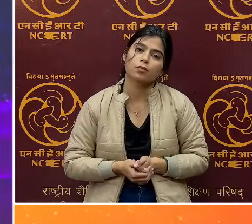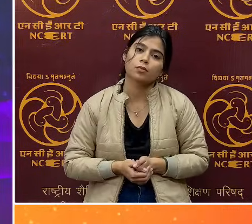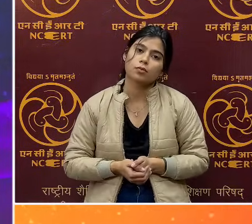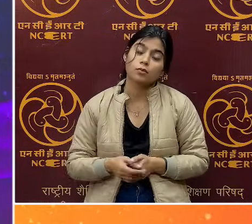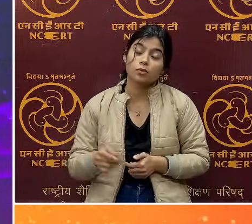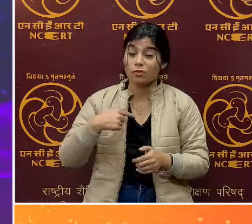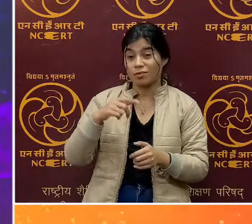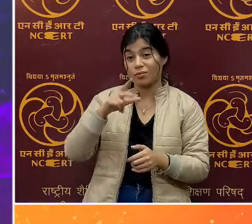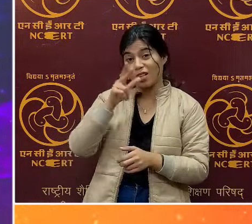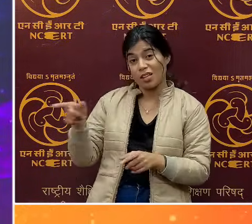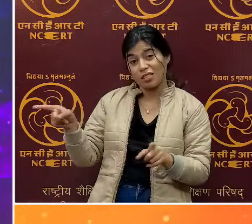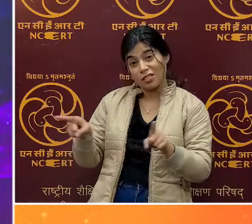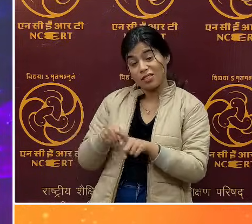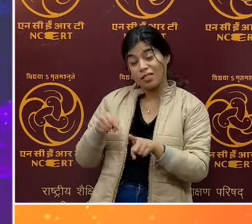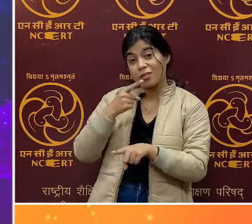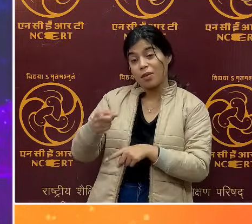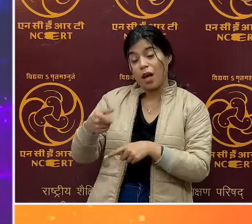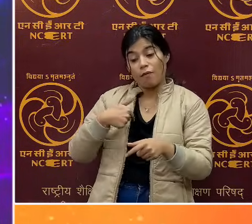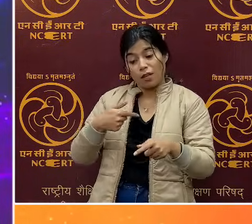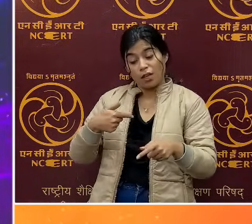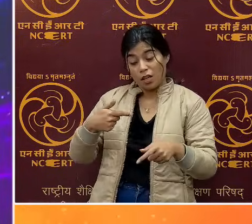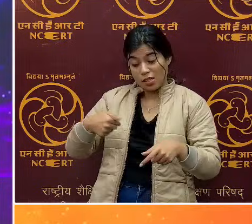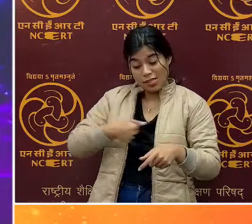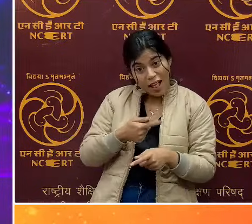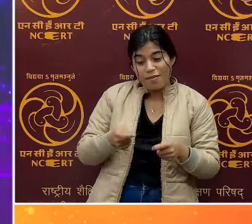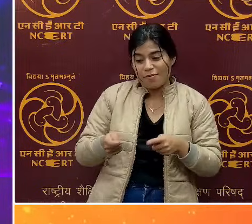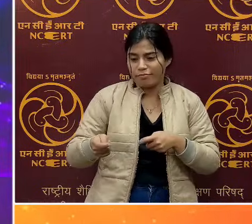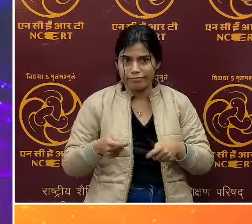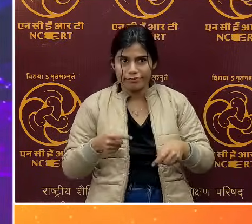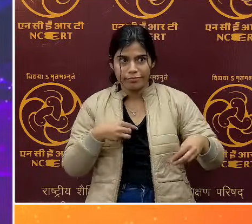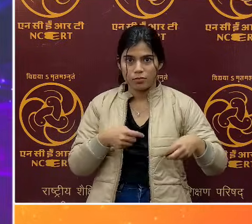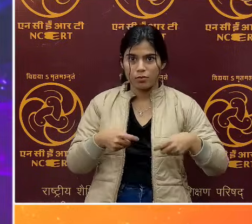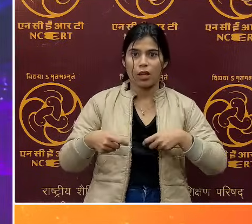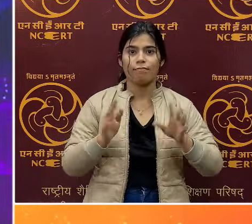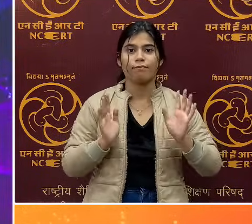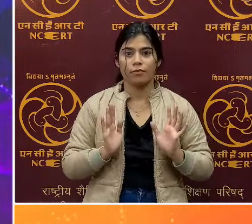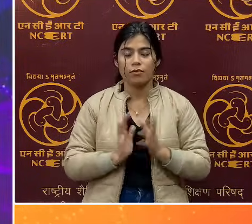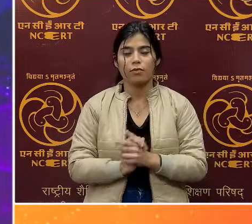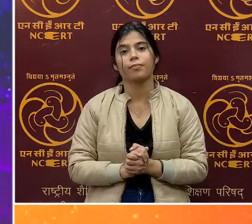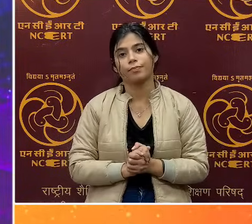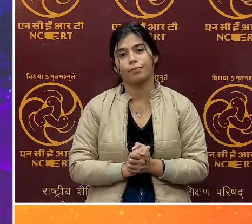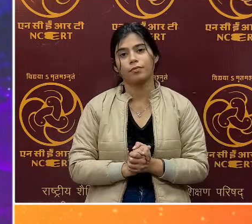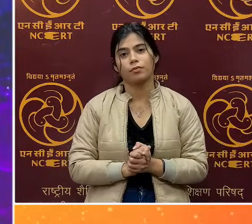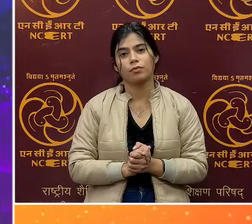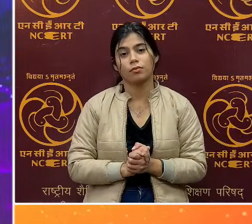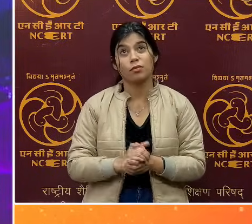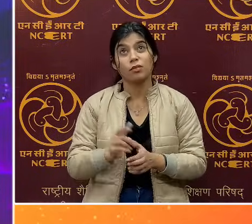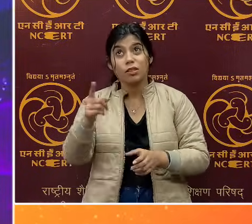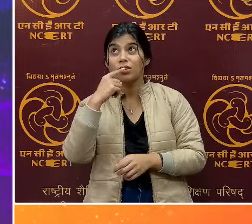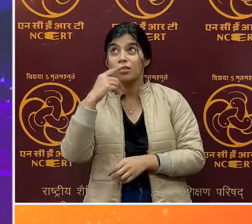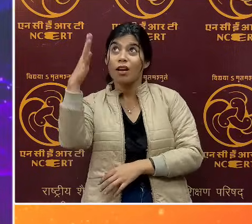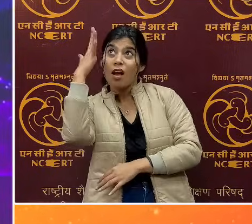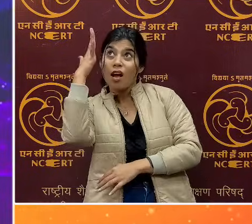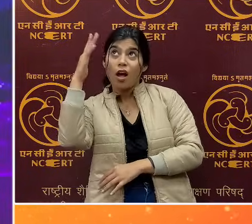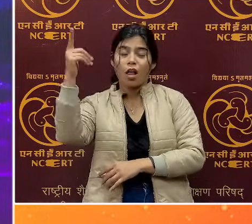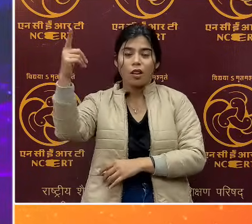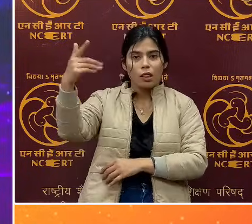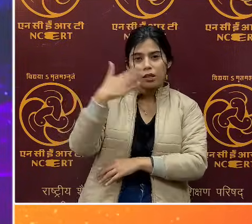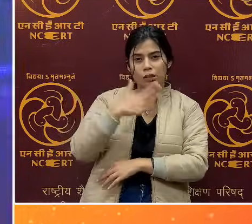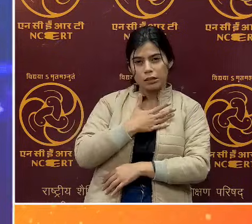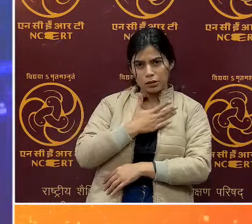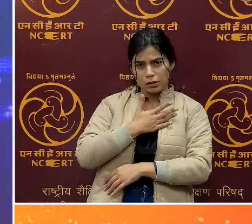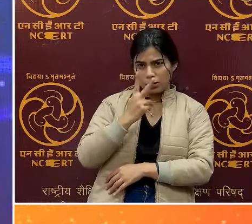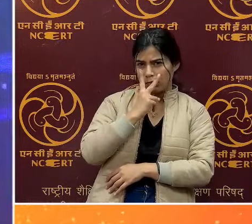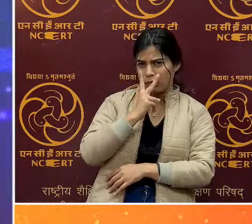That's what I've told you, that we need to be adjusting ourselves. Okay. If We you have just to want adjust to according see, to yes, our- if you just okay. want to see the green part of the tree, you